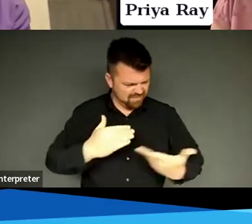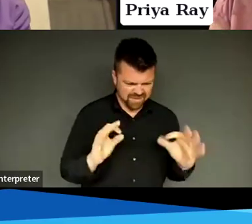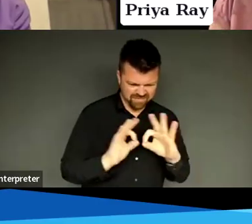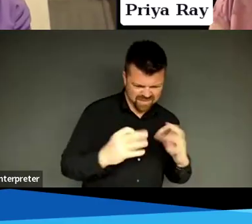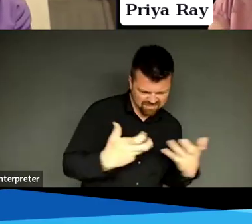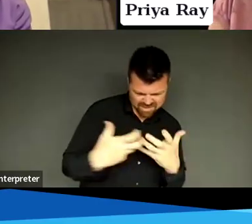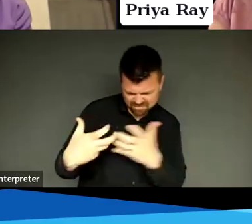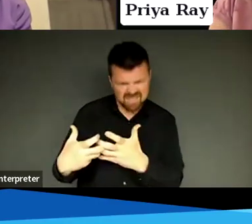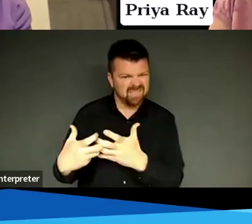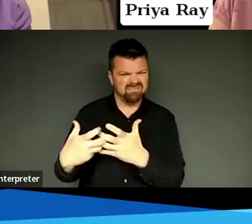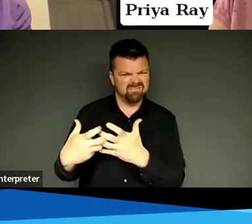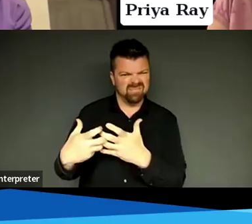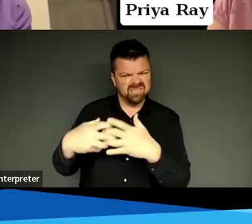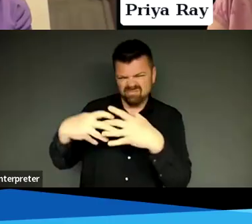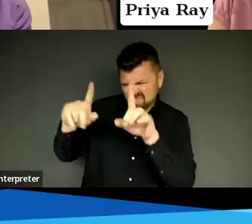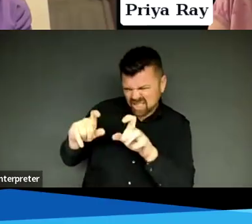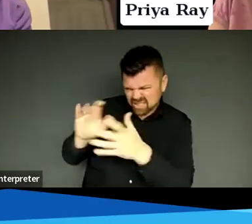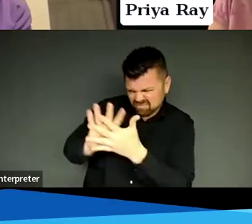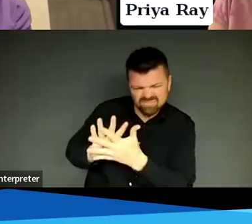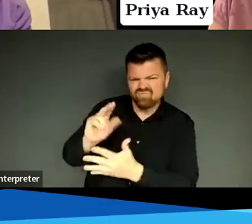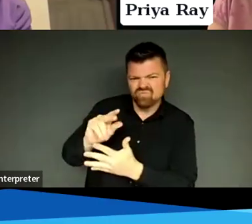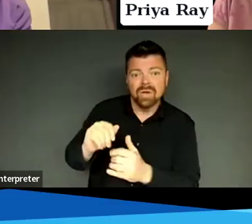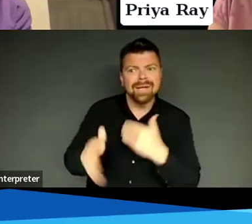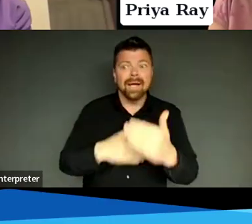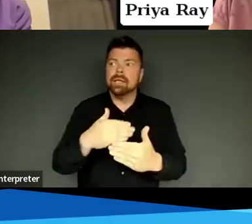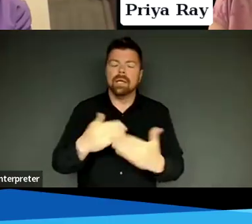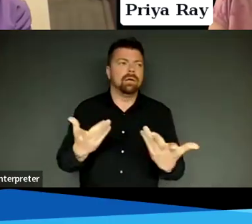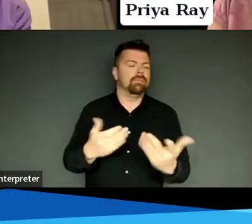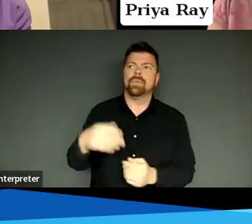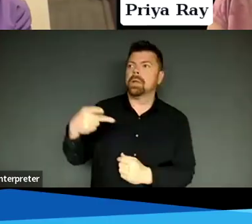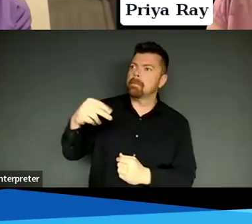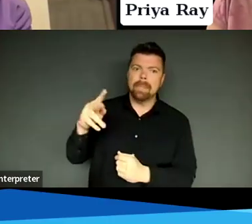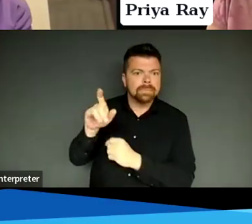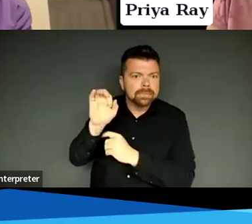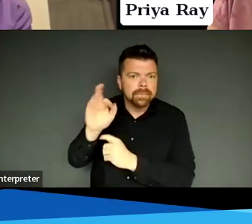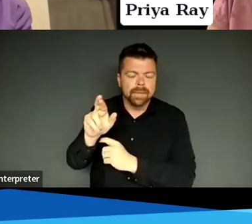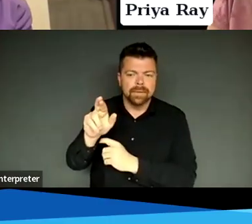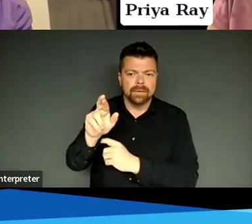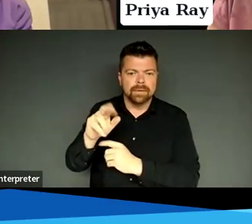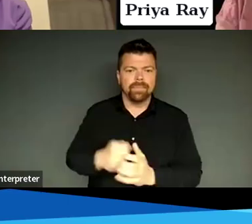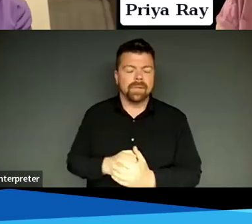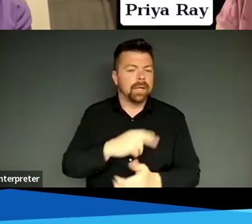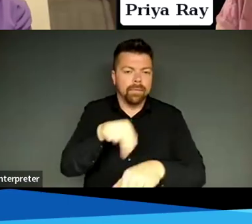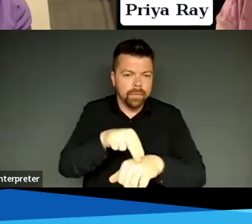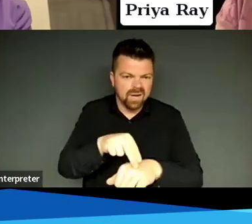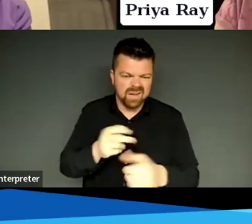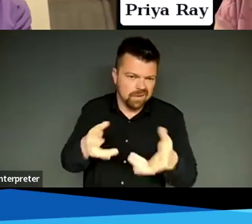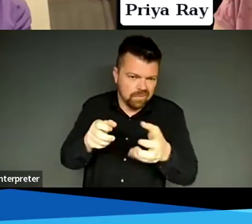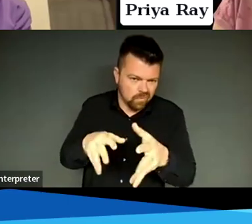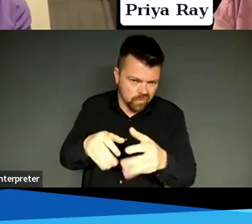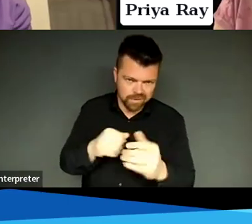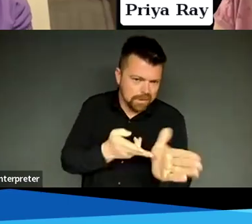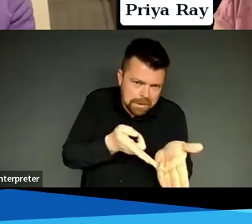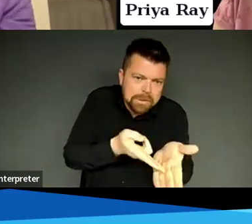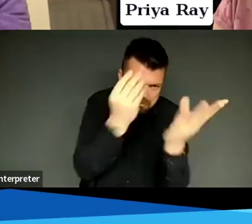scan. And then I had to get a pap smear, and I, of course, I didn't want to get it, to be honest.